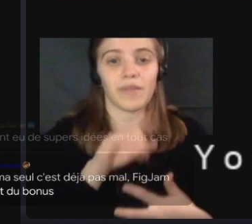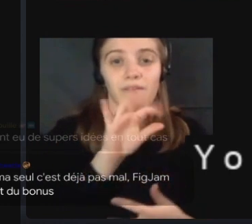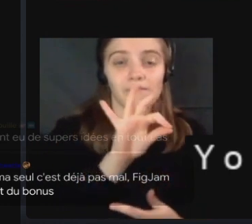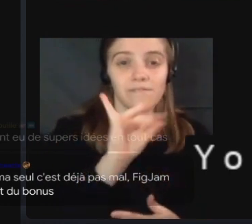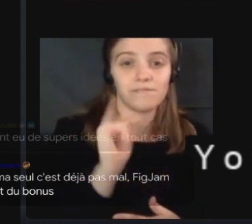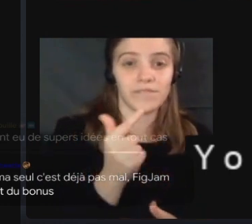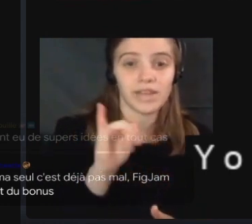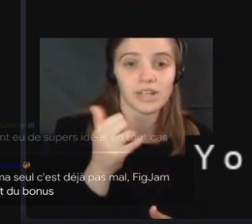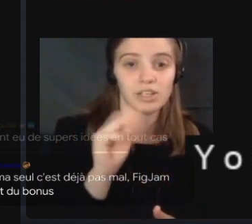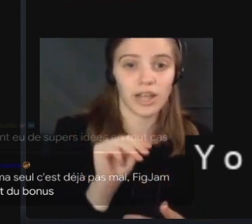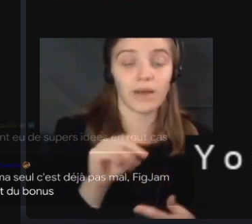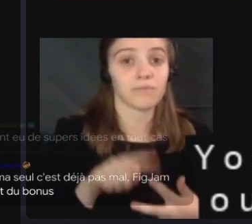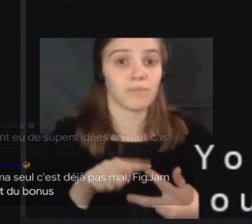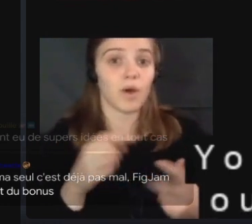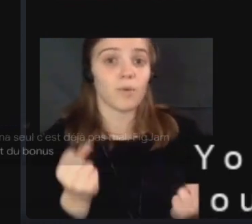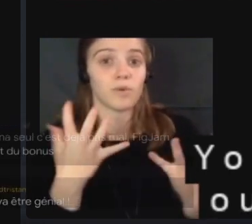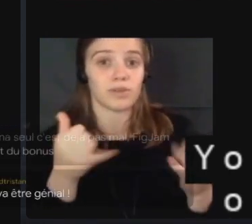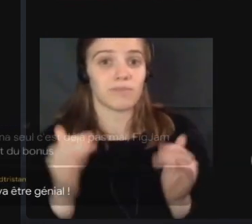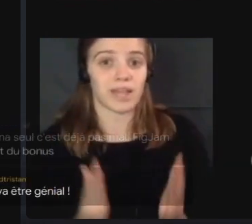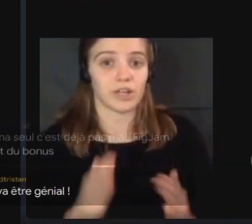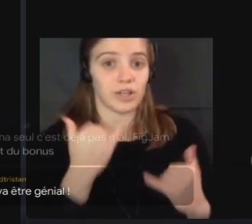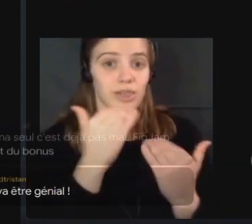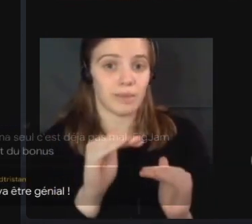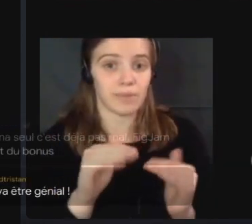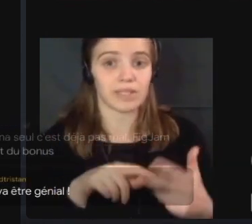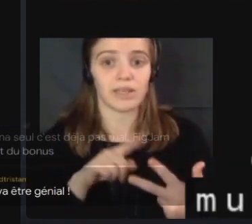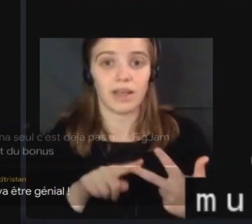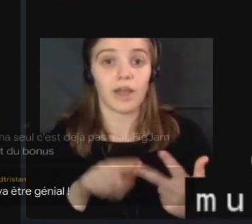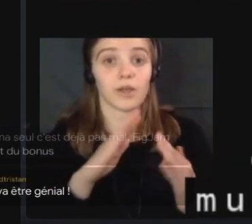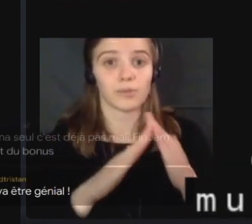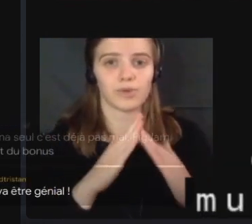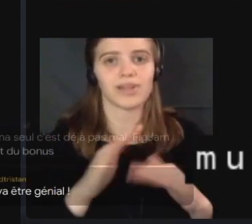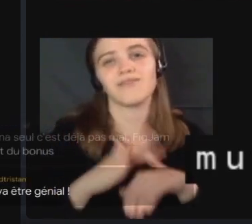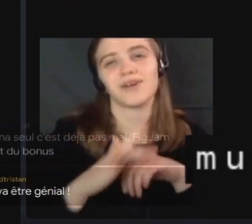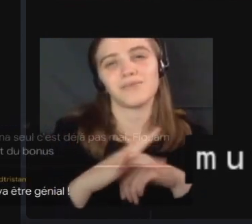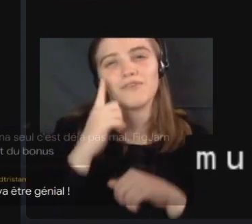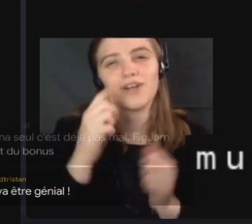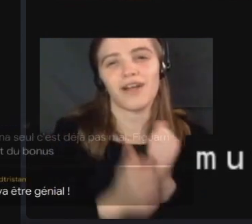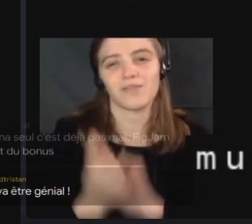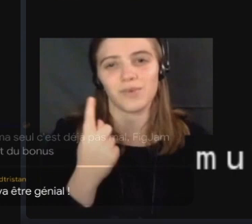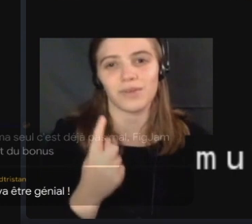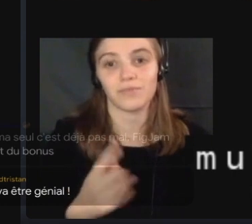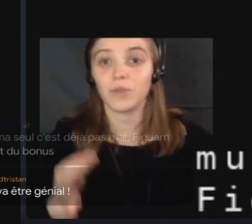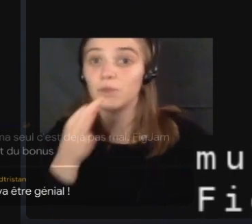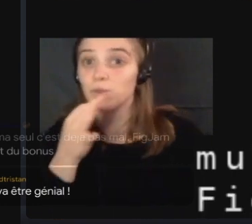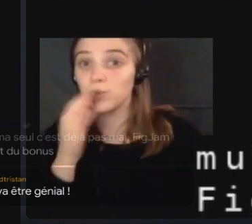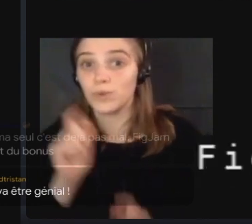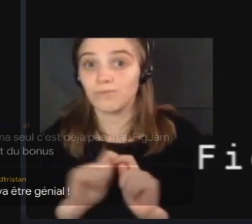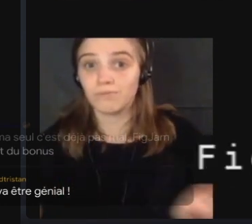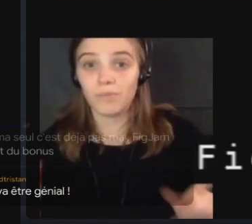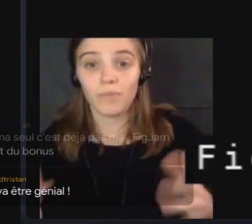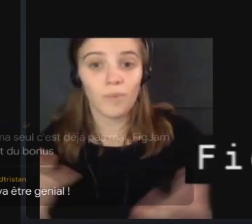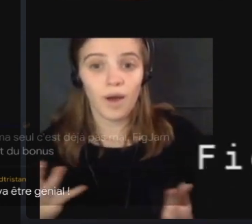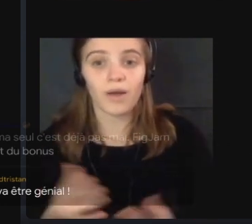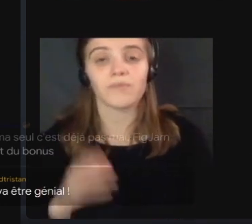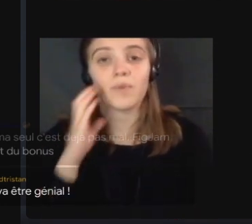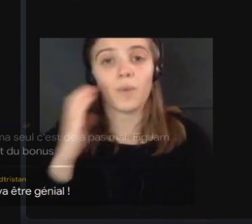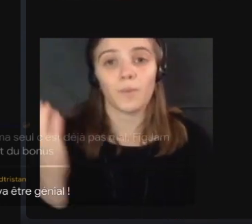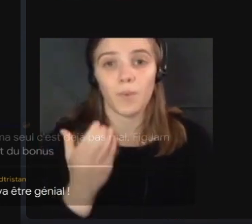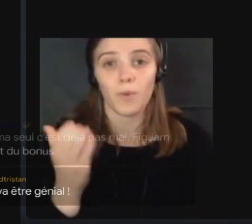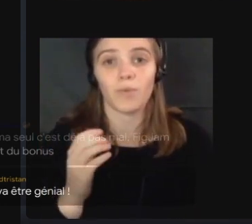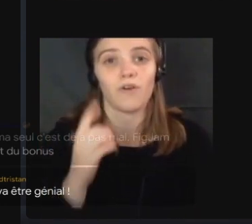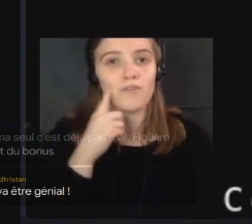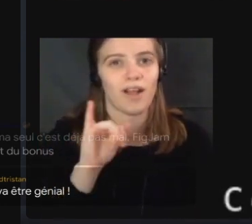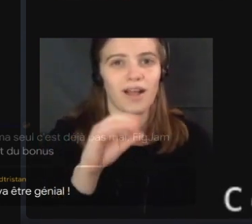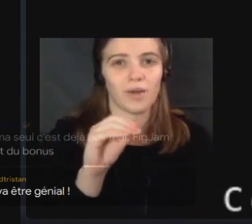limits, and also the Figma community is available for everyone. Ok. Coming soon, mobile, on iOS and Android,